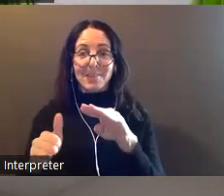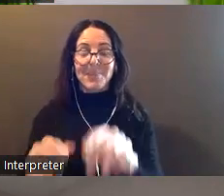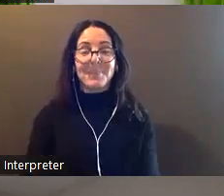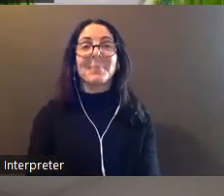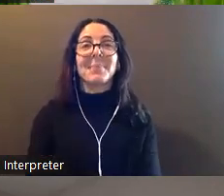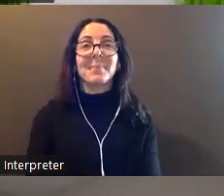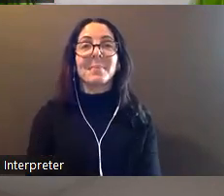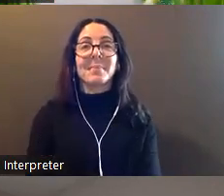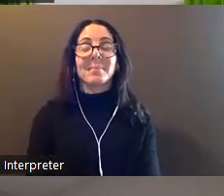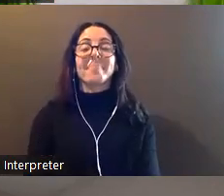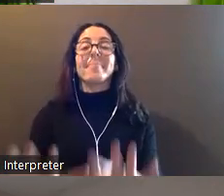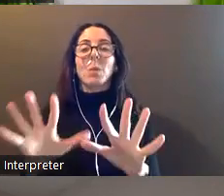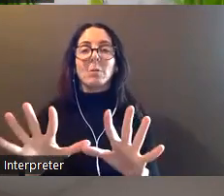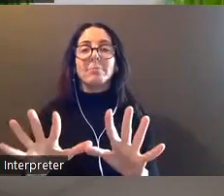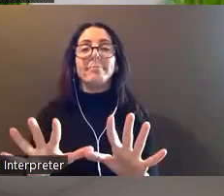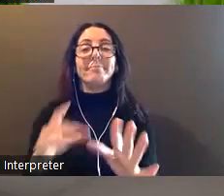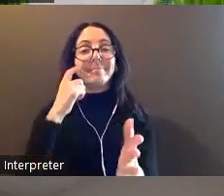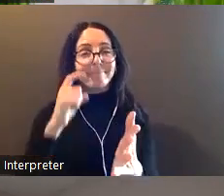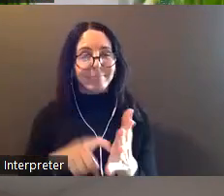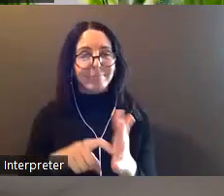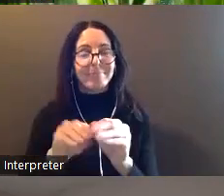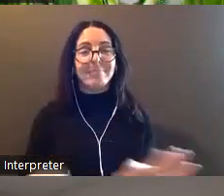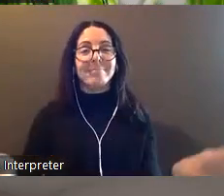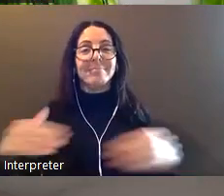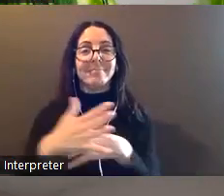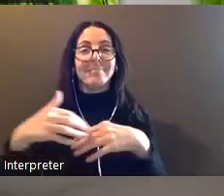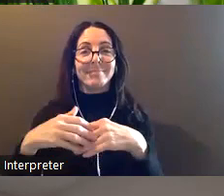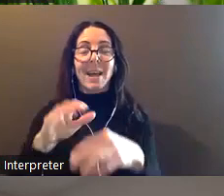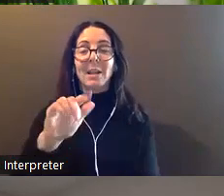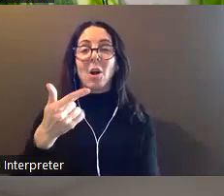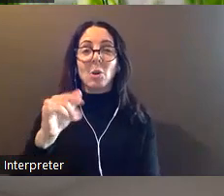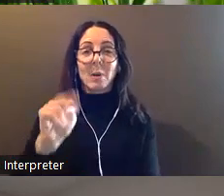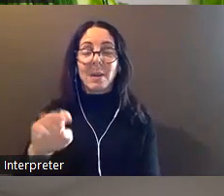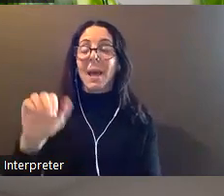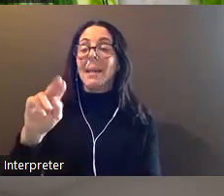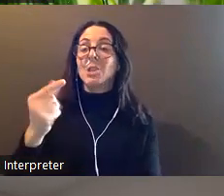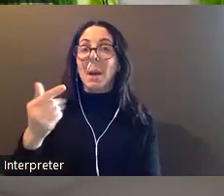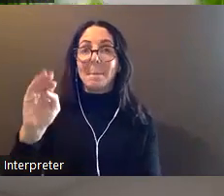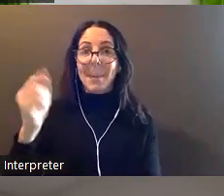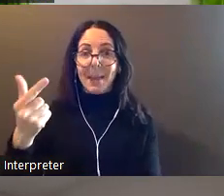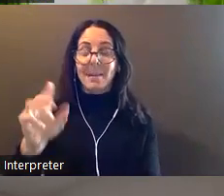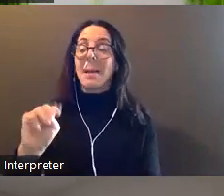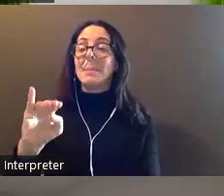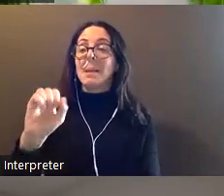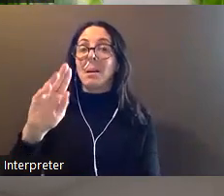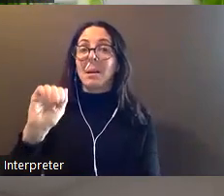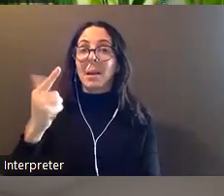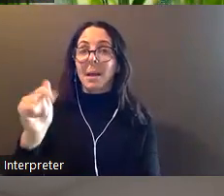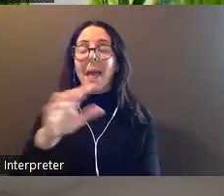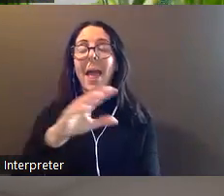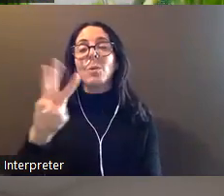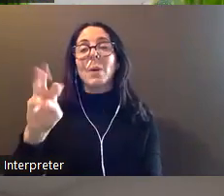wish to acknowledge the traditional territory of the Algonquin, Anishinaabeg, Mississauga, and Wendat